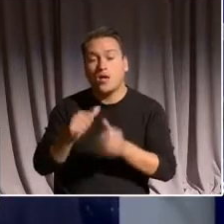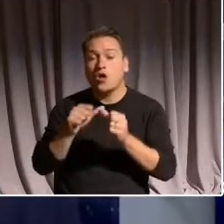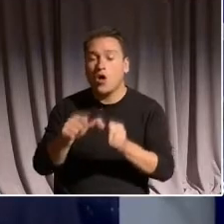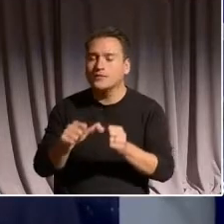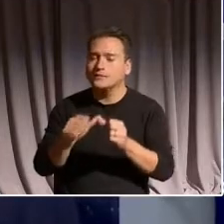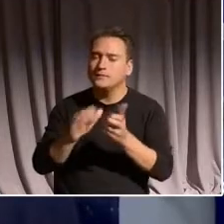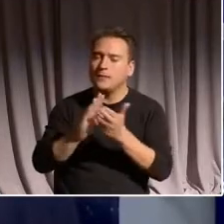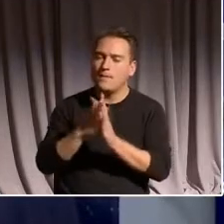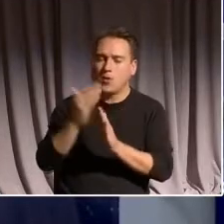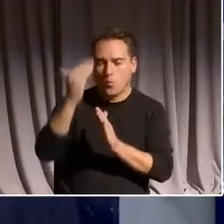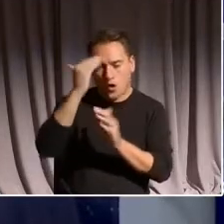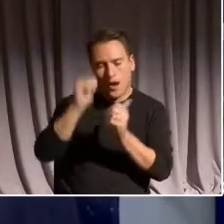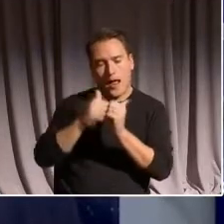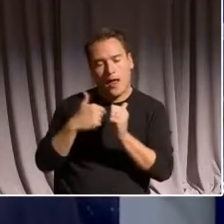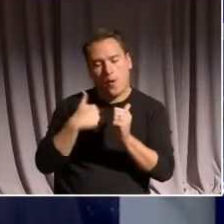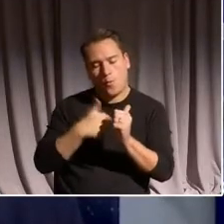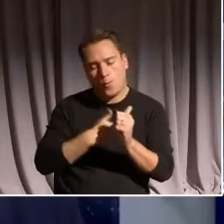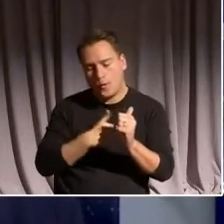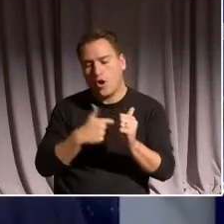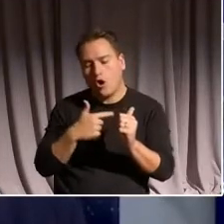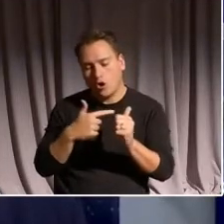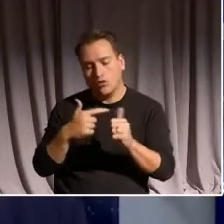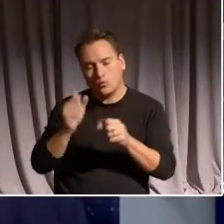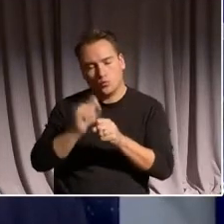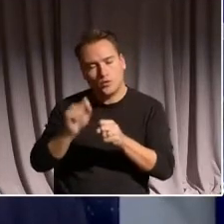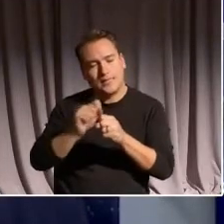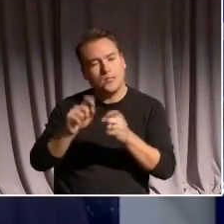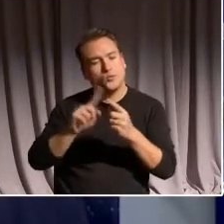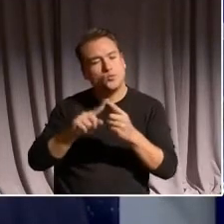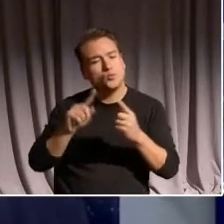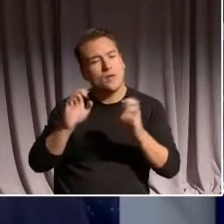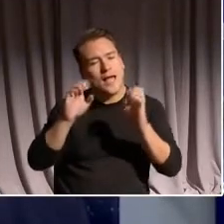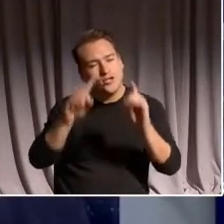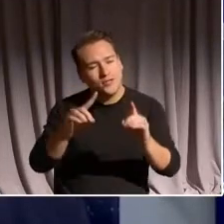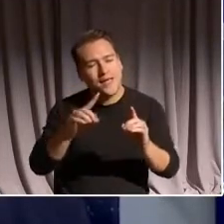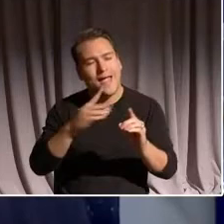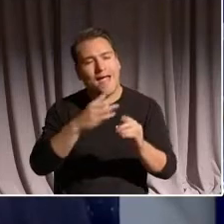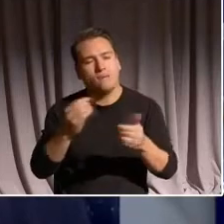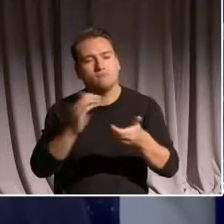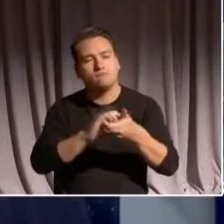being aware of how we are working to educate and work with